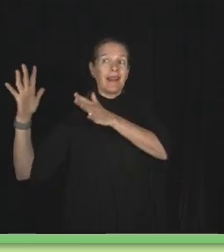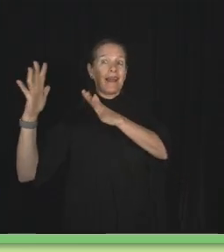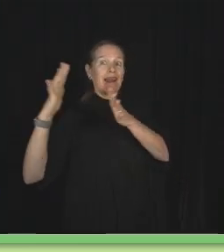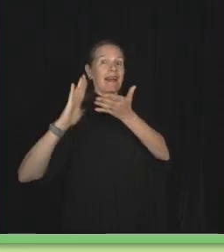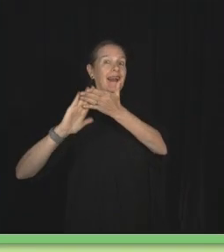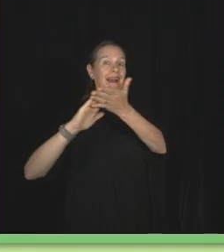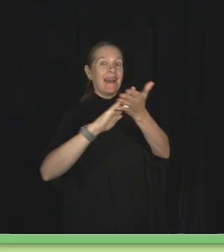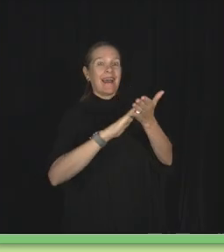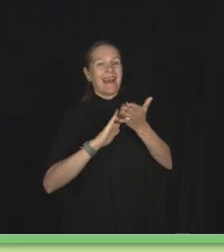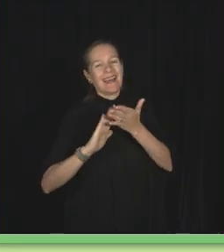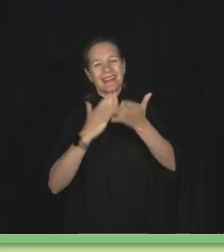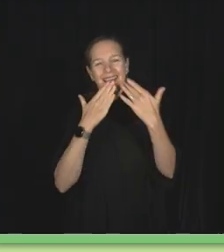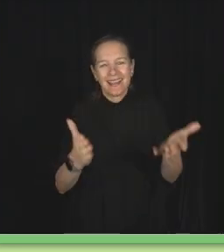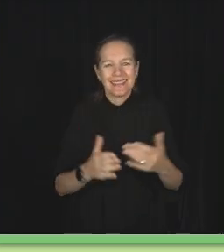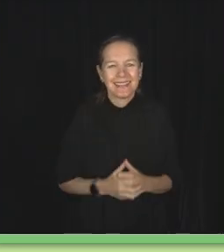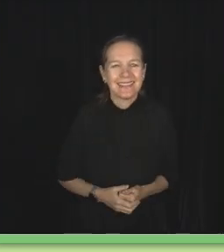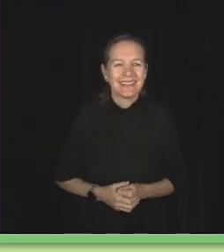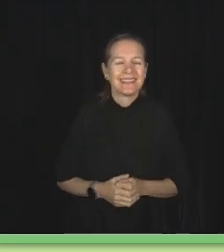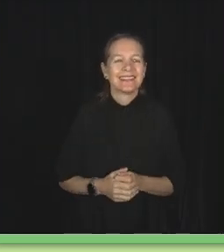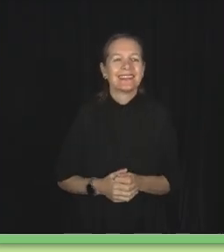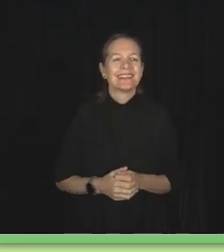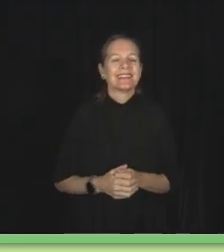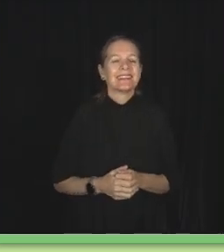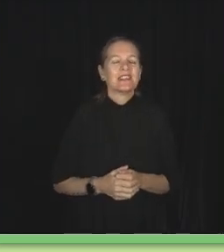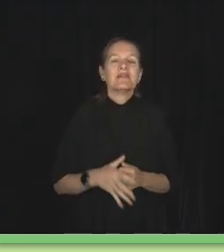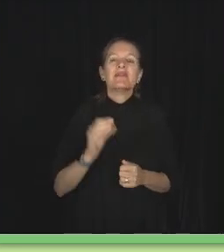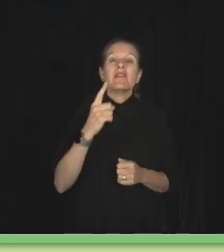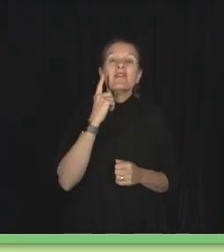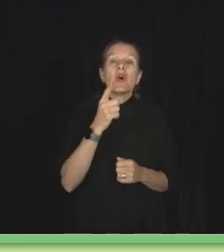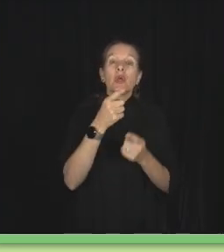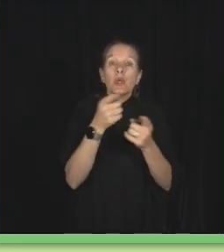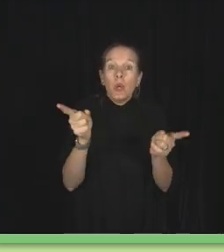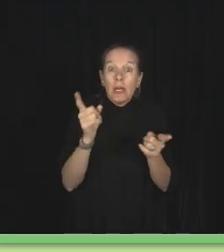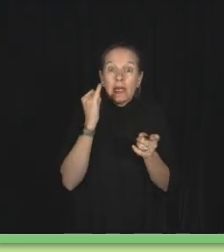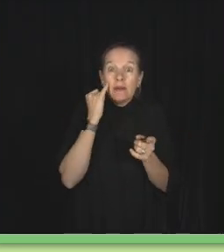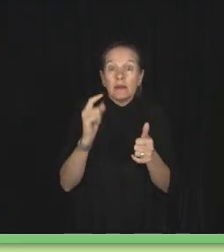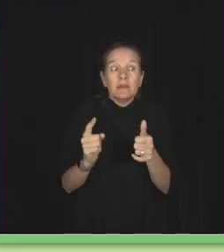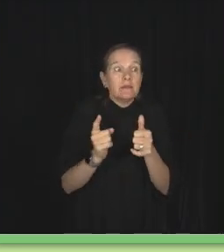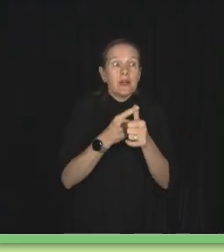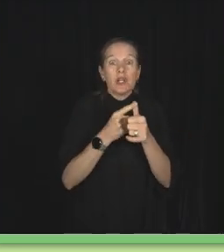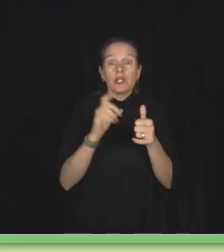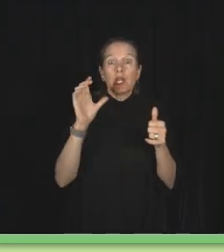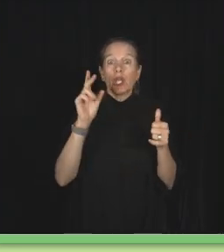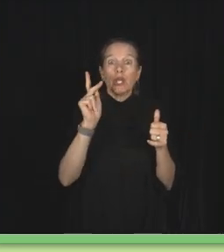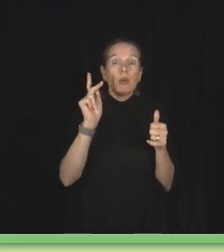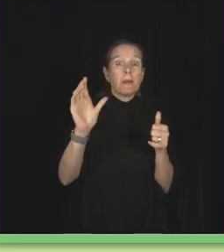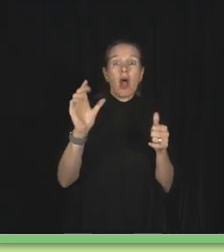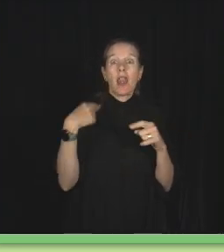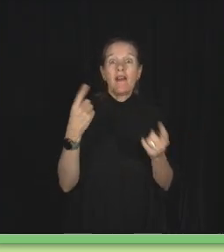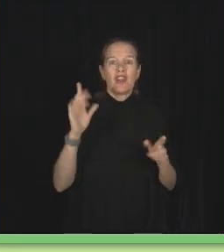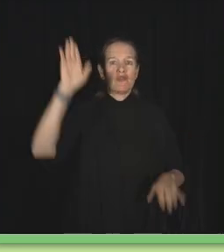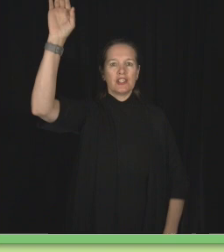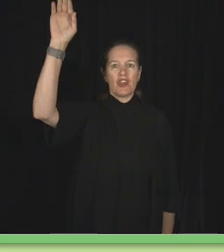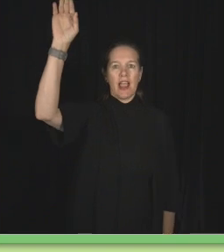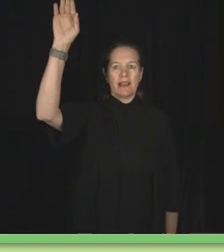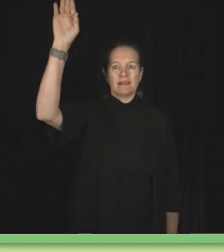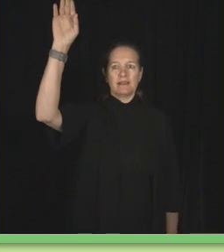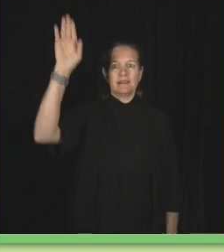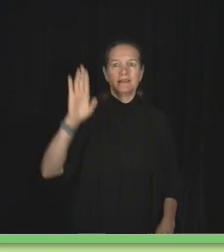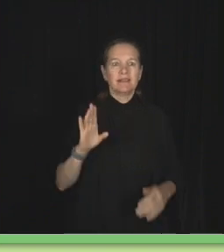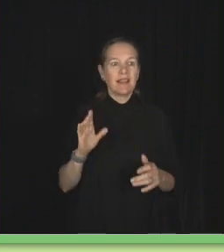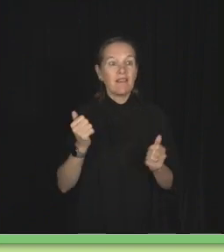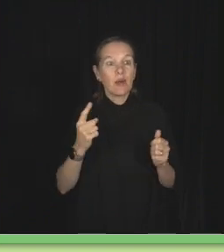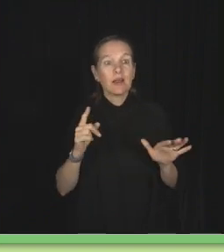thanks. For those of you that this is your first KubeCon ever, can you just raise your hand really